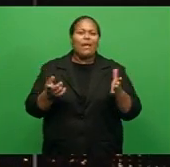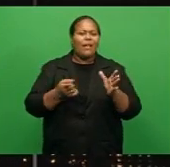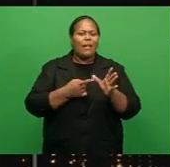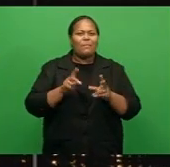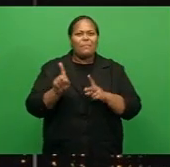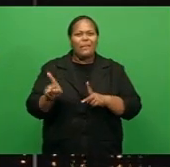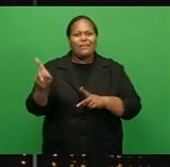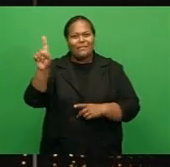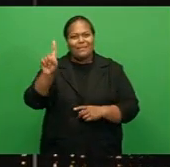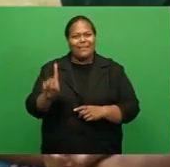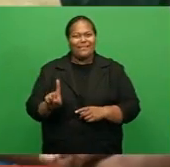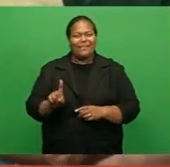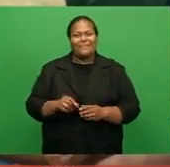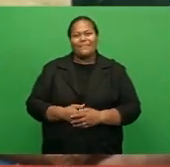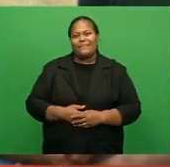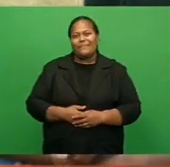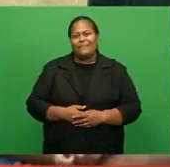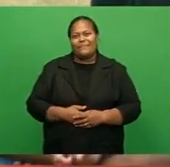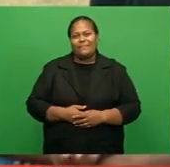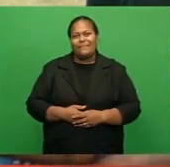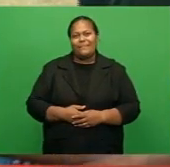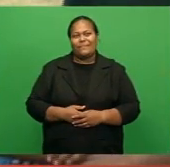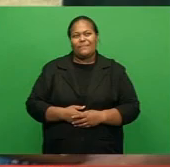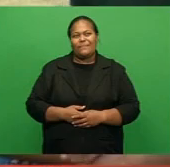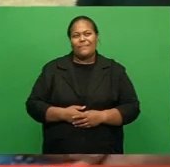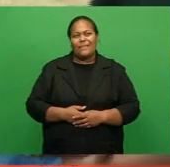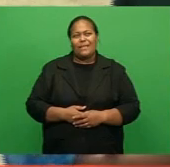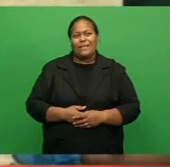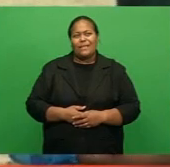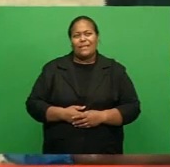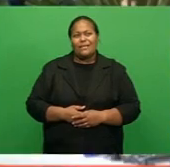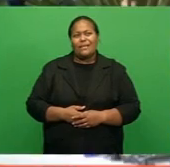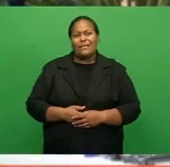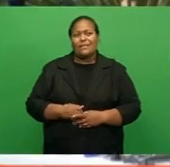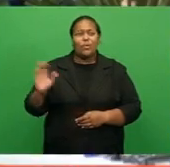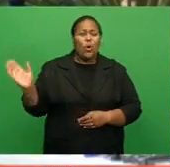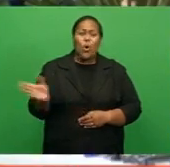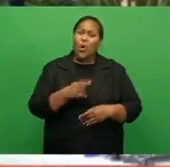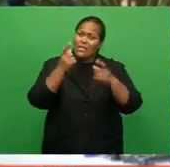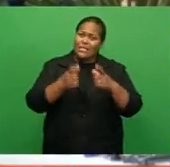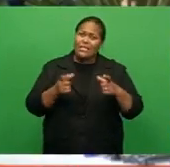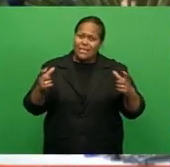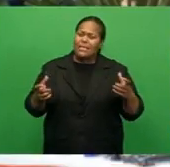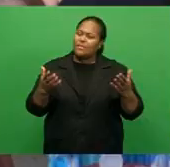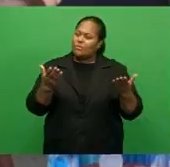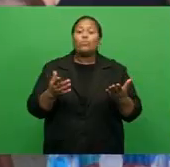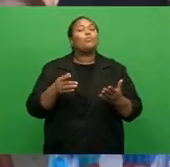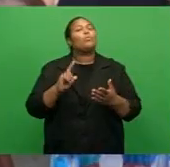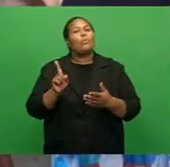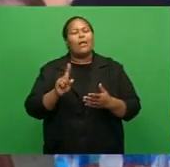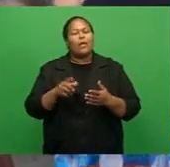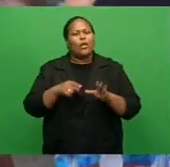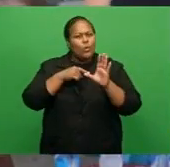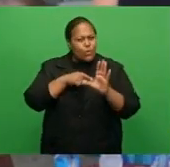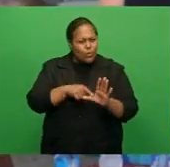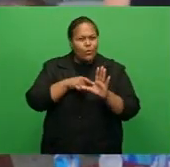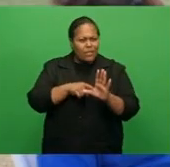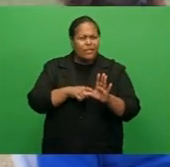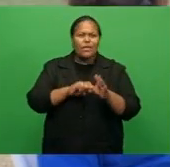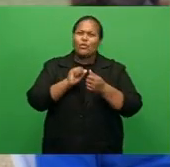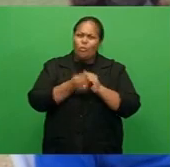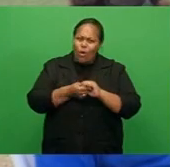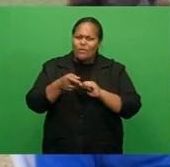today. The lifeblood of any city is its community, and this includes youth, sportsmen, armed forces,